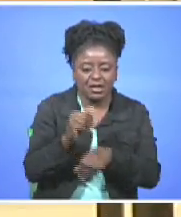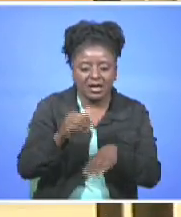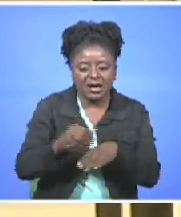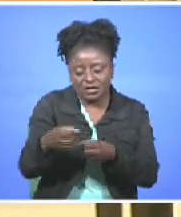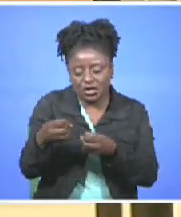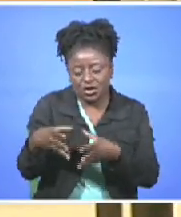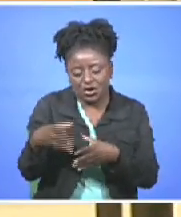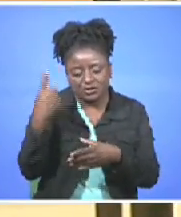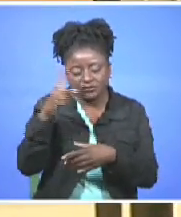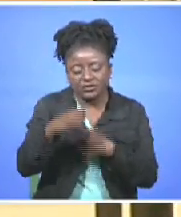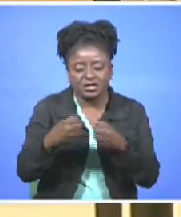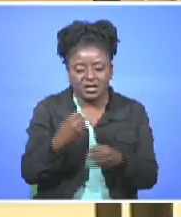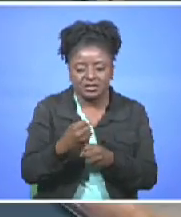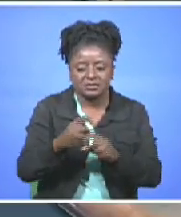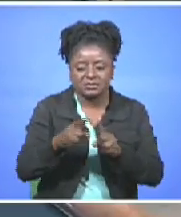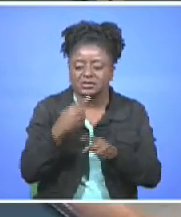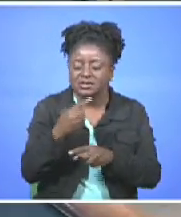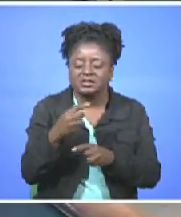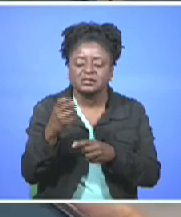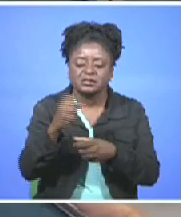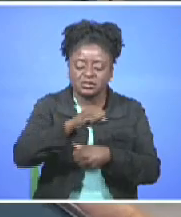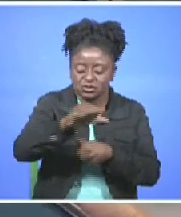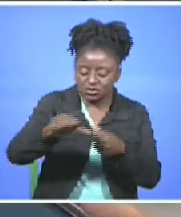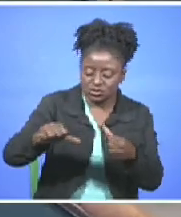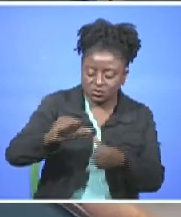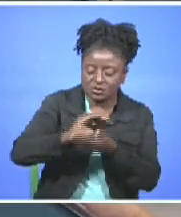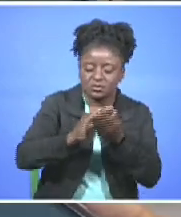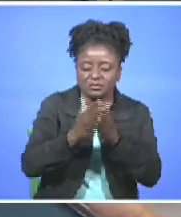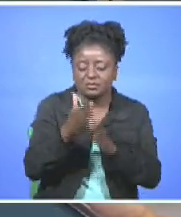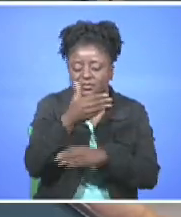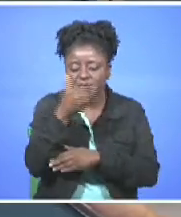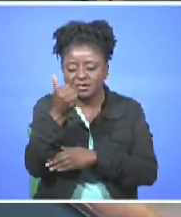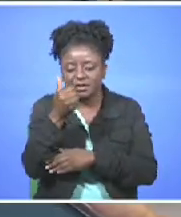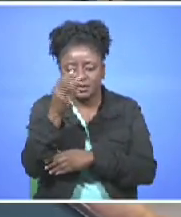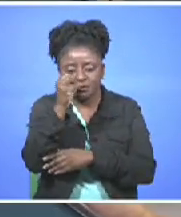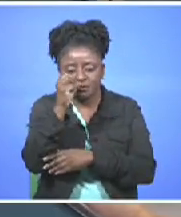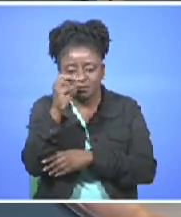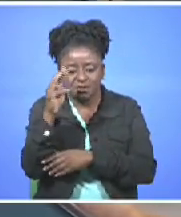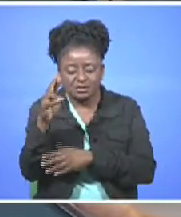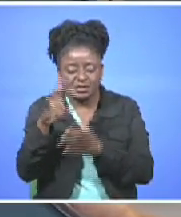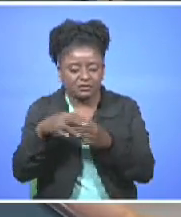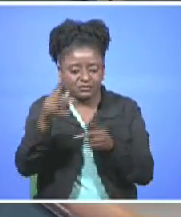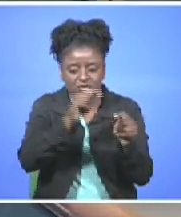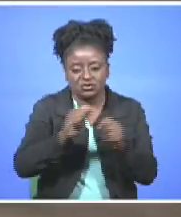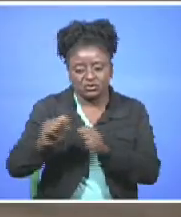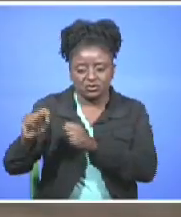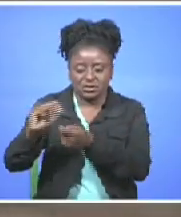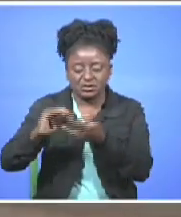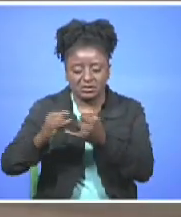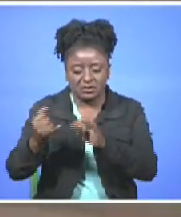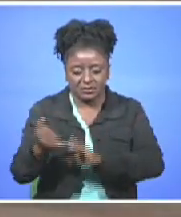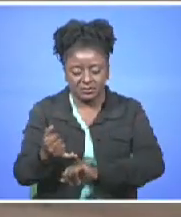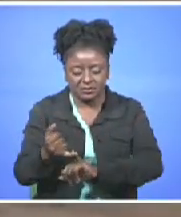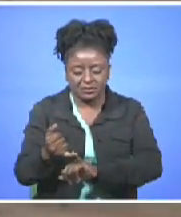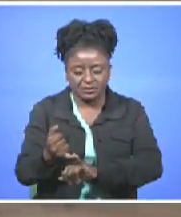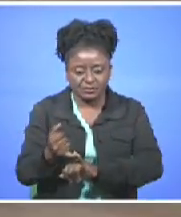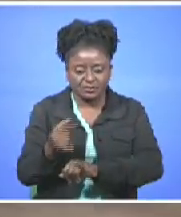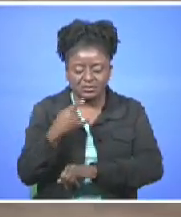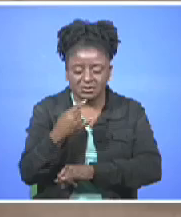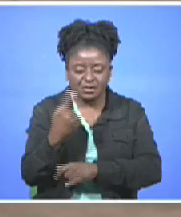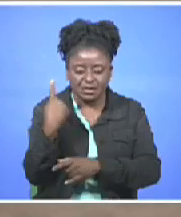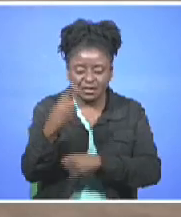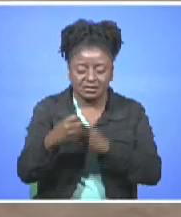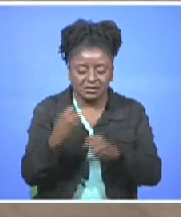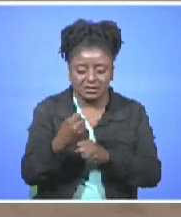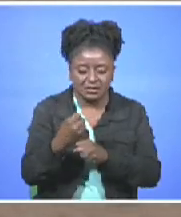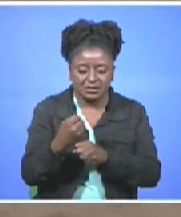the situation is getting better. Minister of Tourism, the Honorable Dionisio D'Aguilar, lamented last year that the national flag carrier suffers